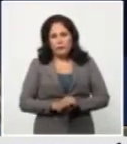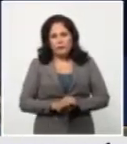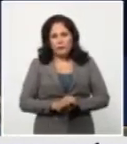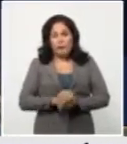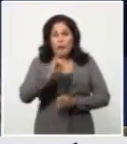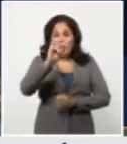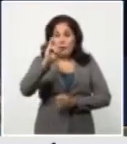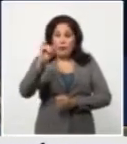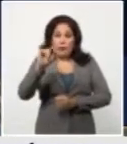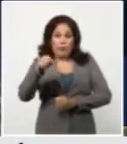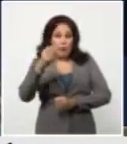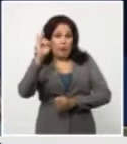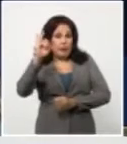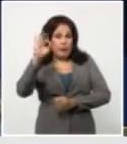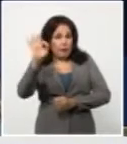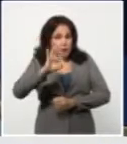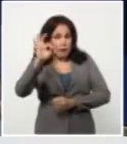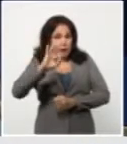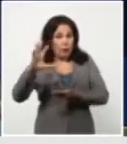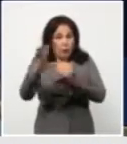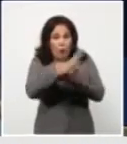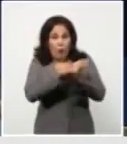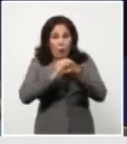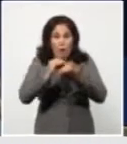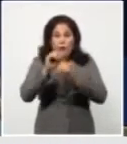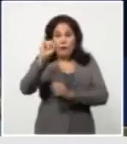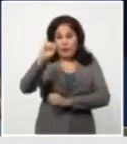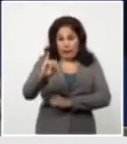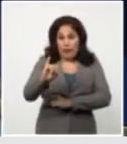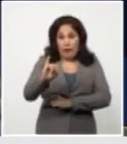1,092 people, with 49.6%.